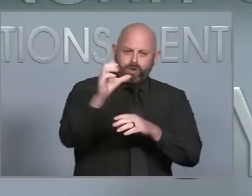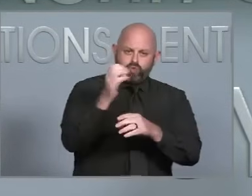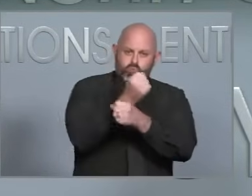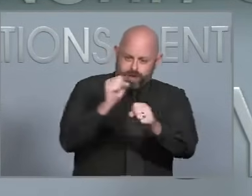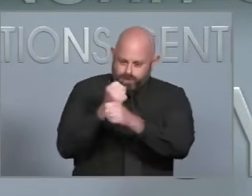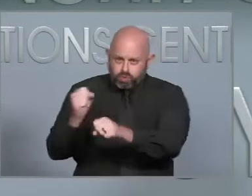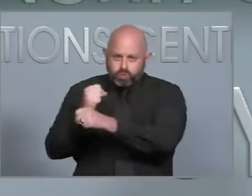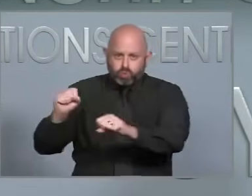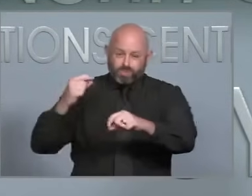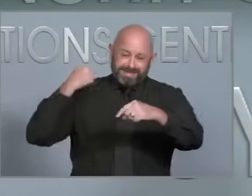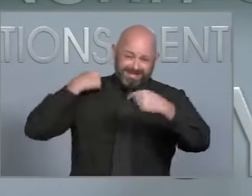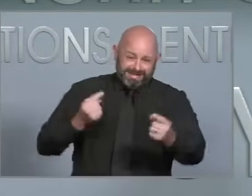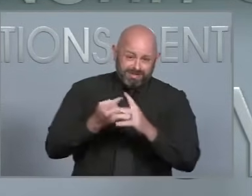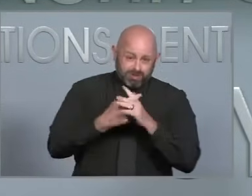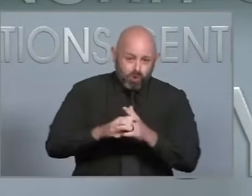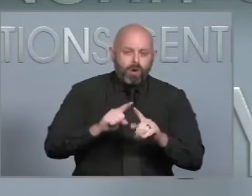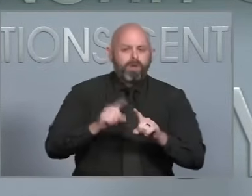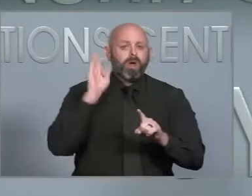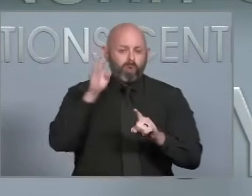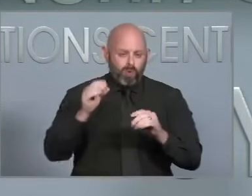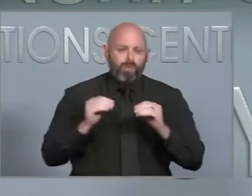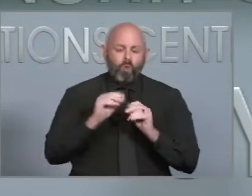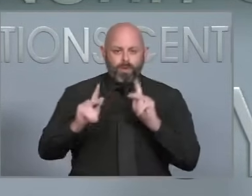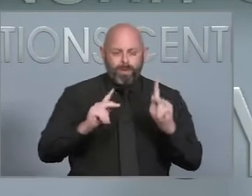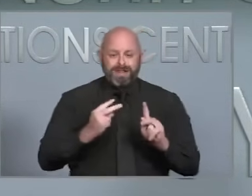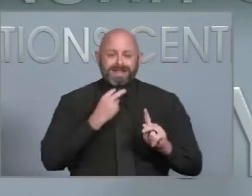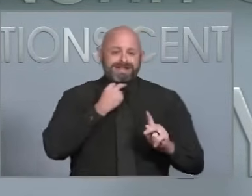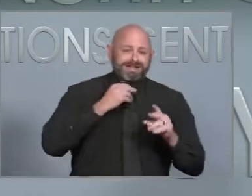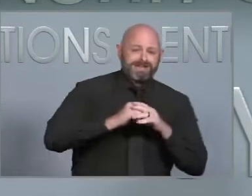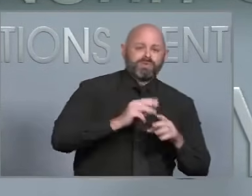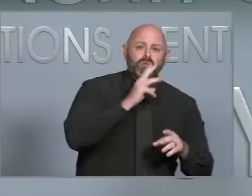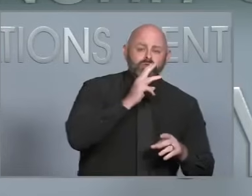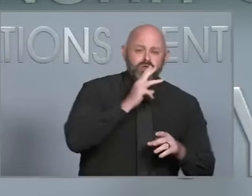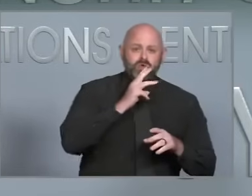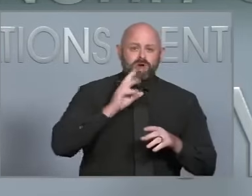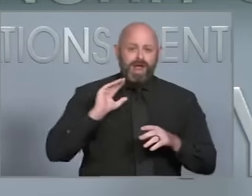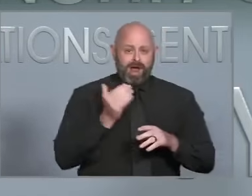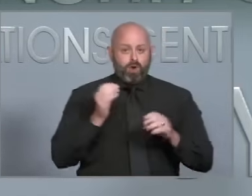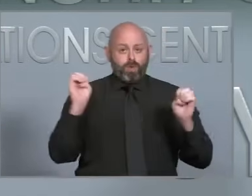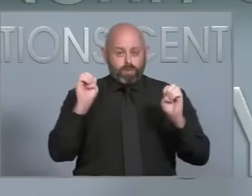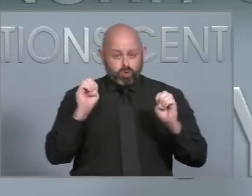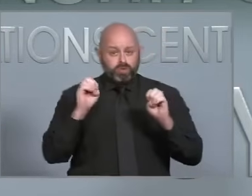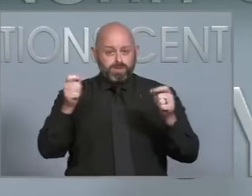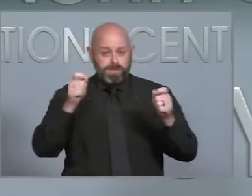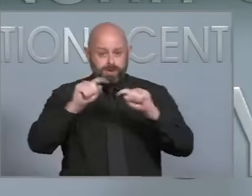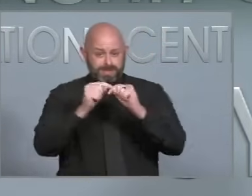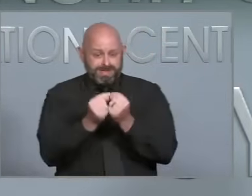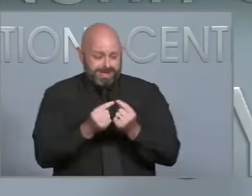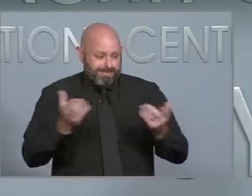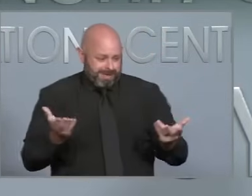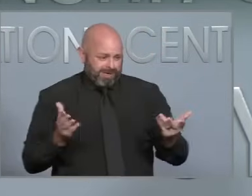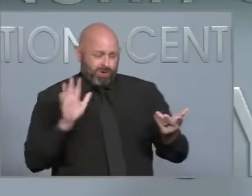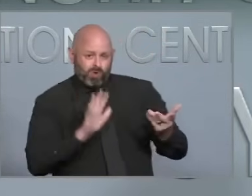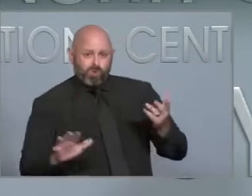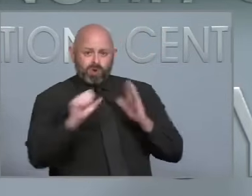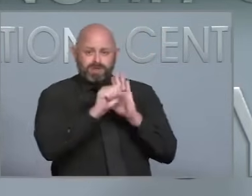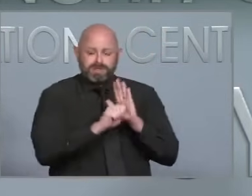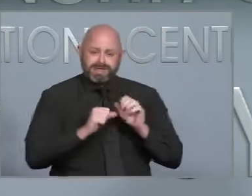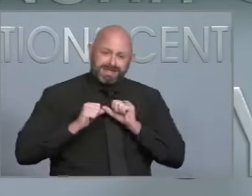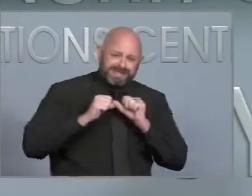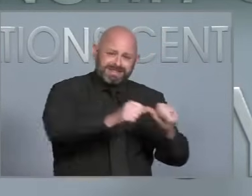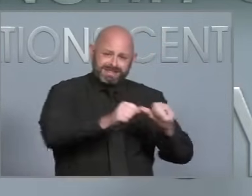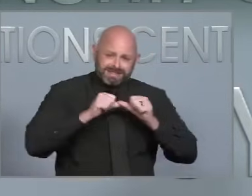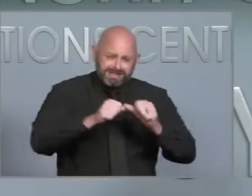many more. Our emergency management team here and in counties across the state are continuing to deploy